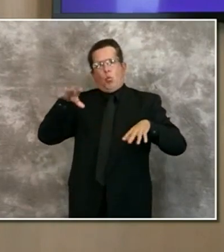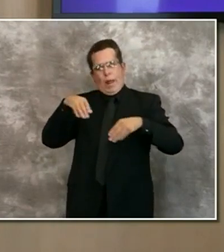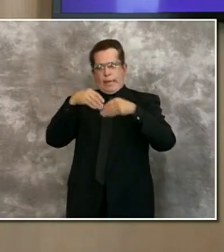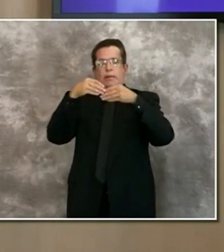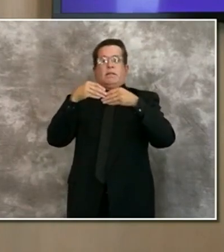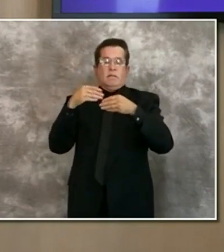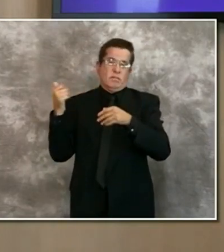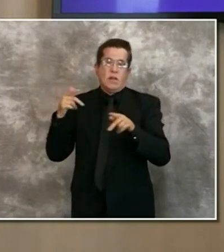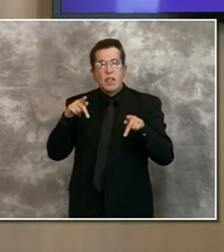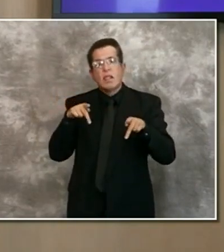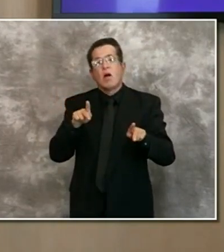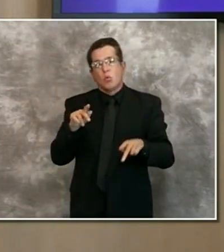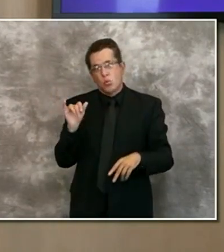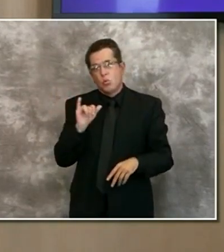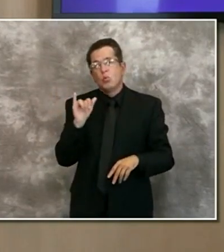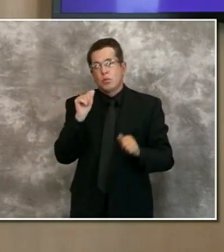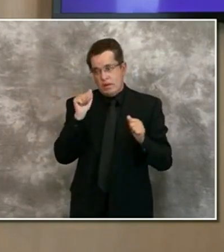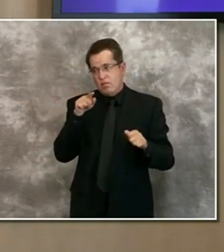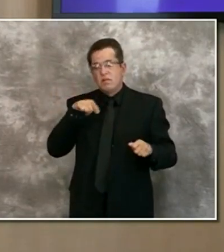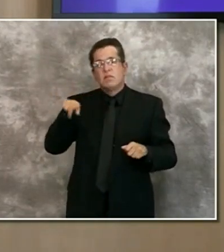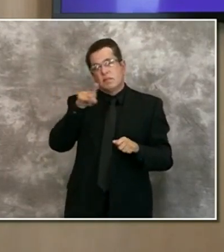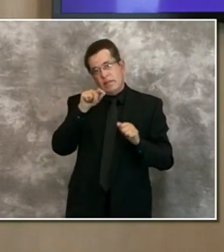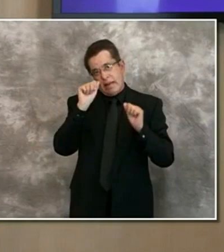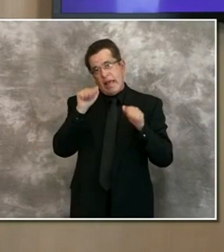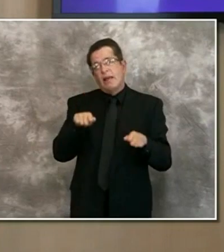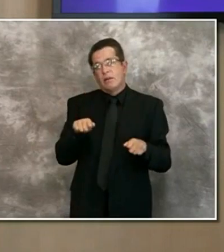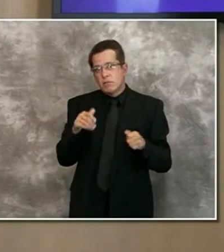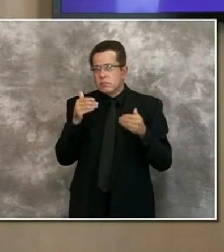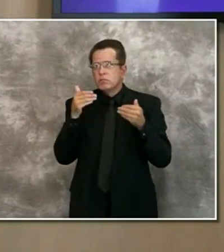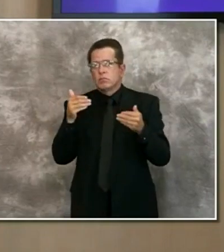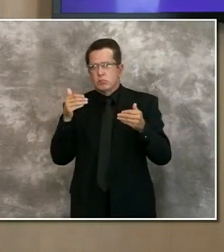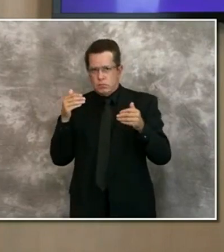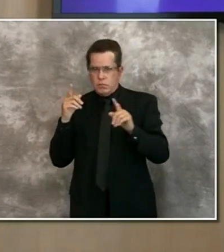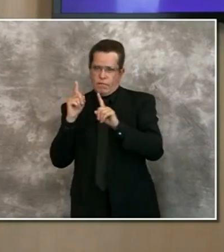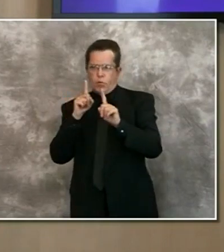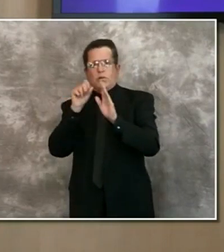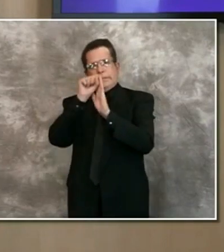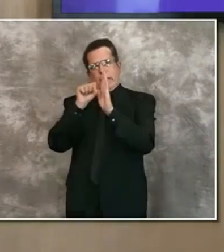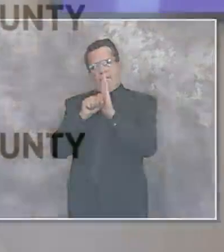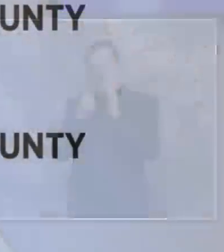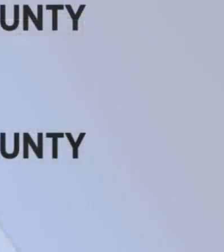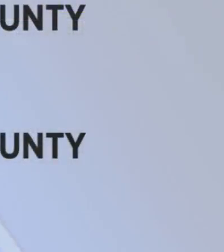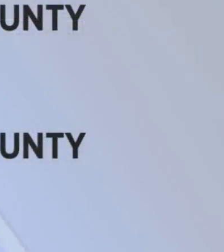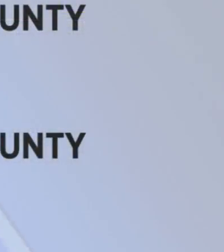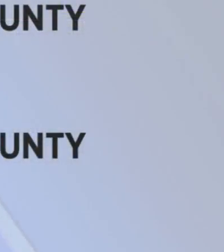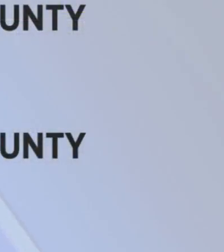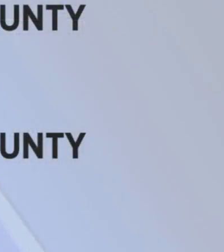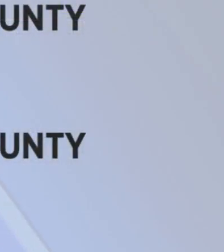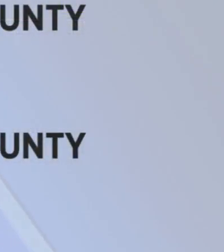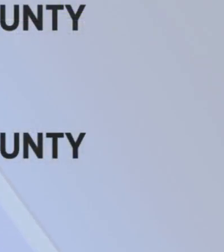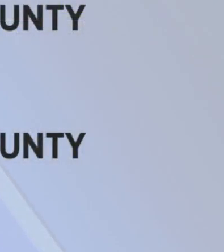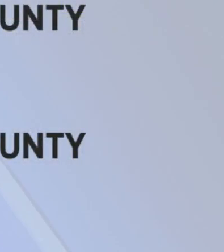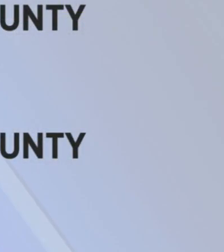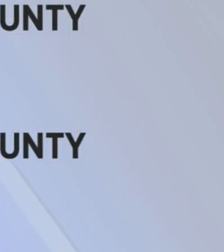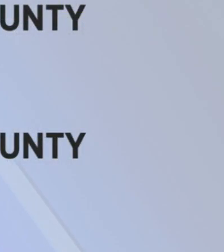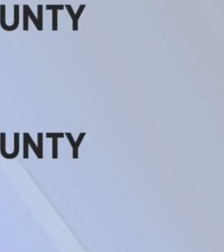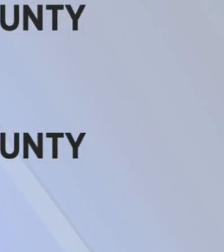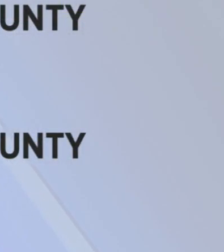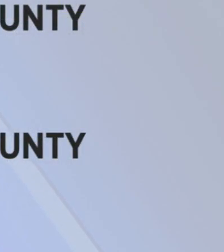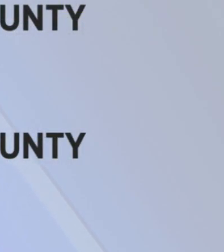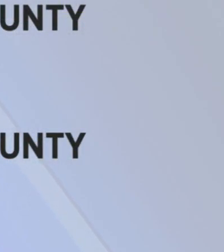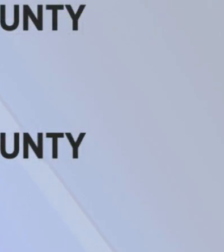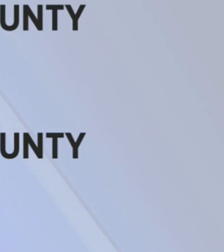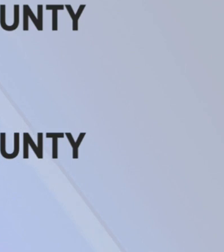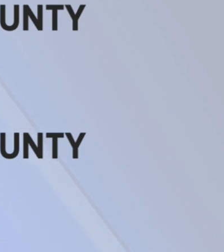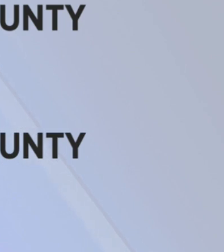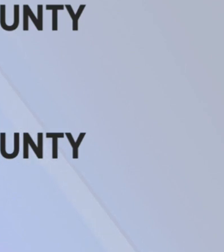weddings. And so those entities can now all take place under the state guidance. And today, the county reporting